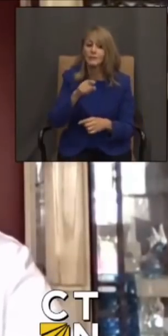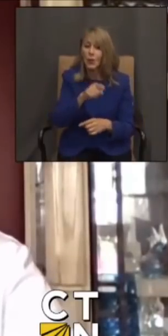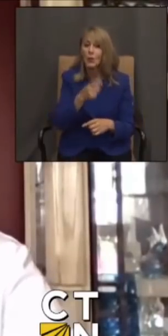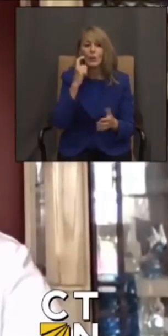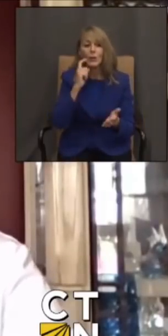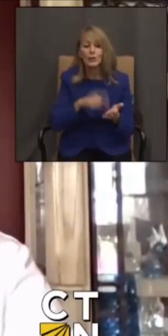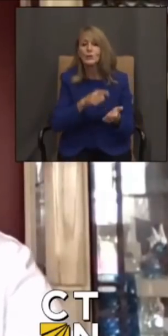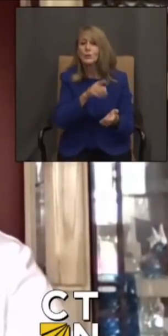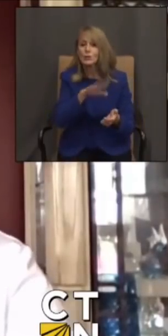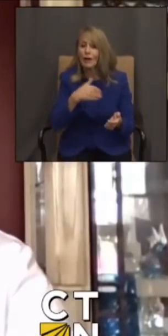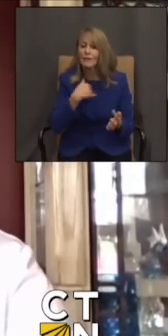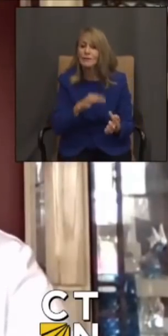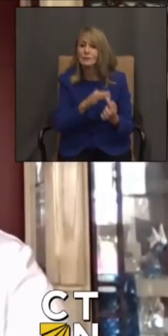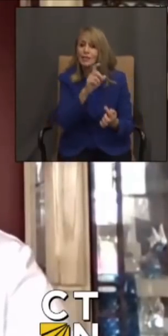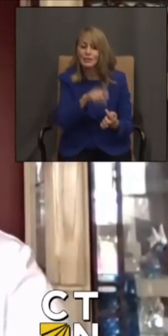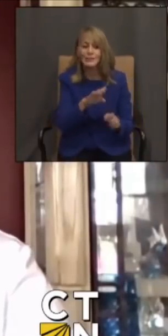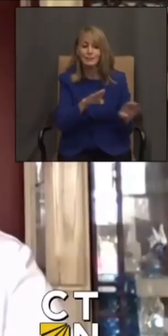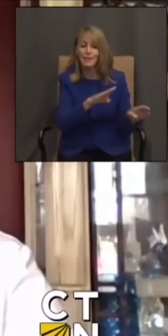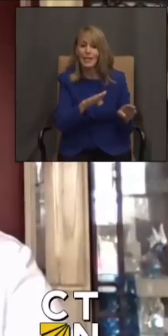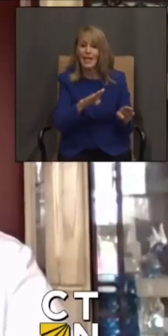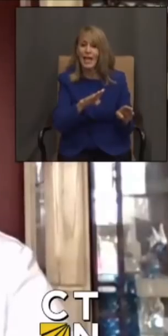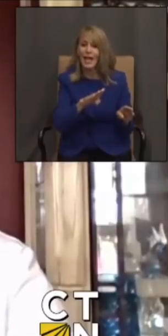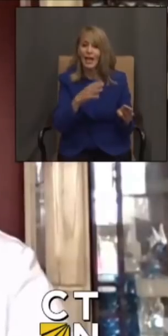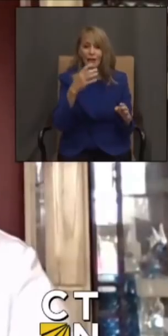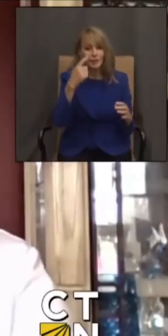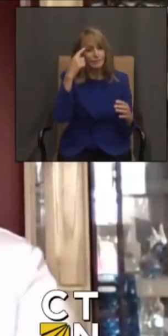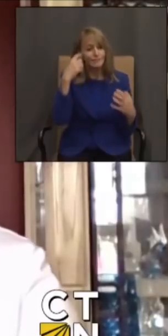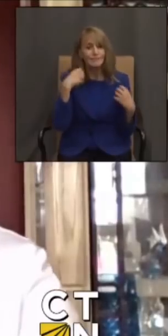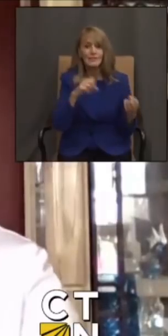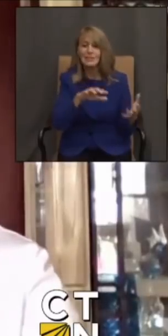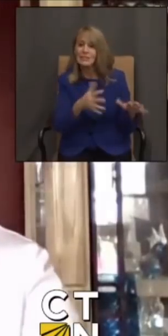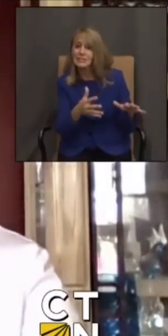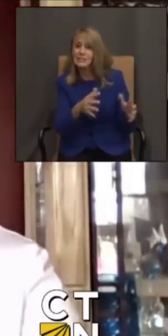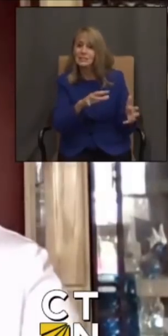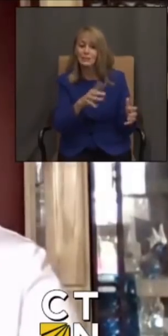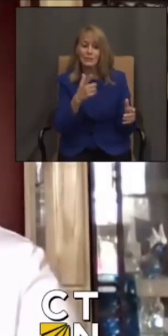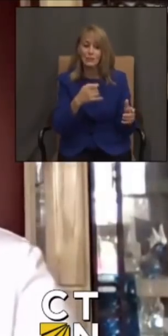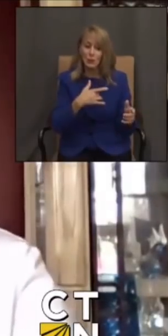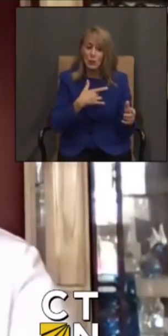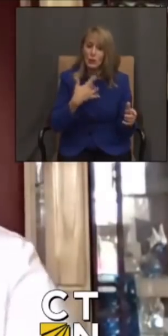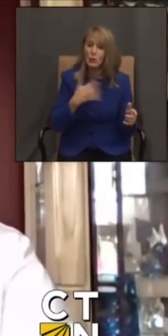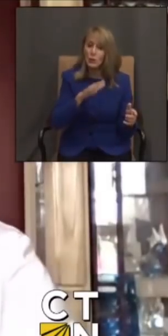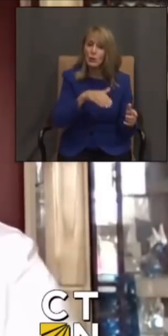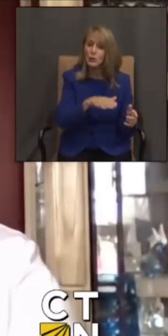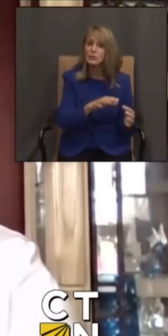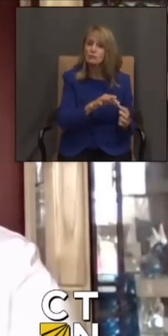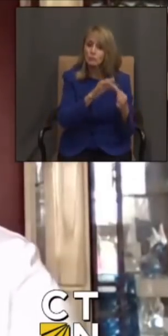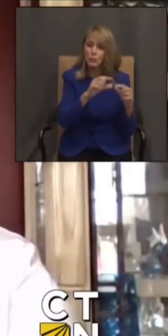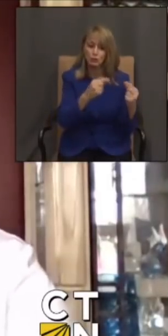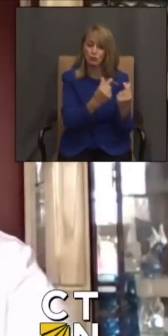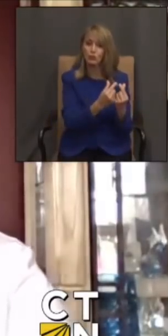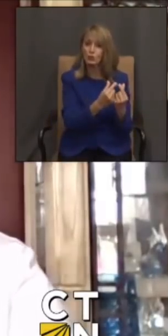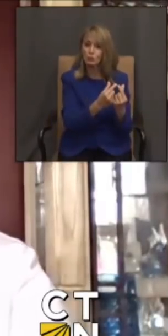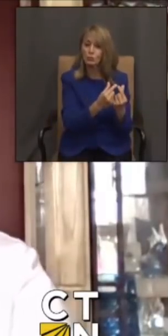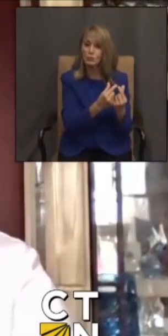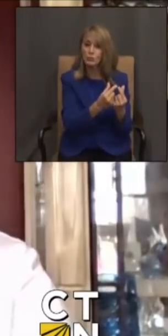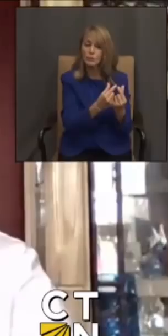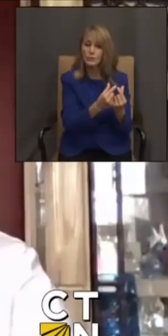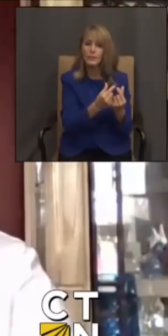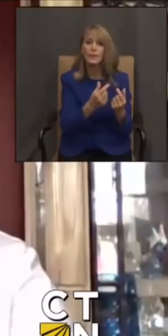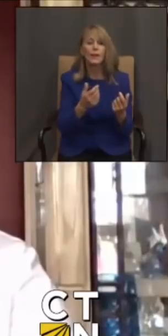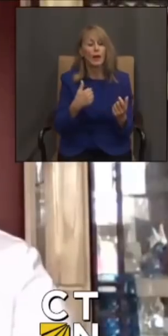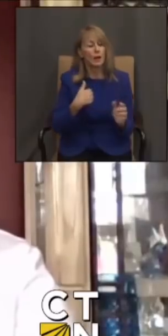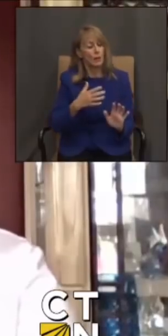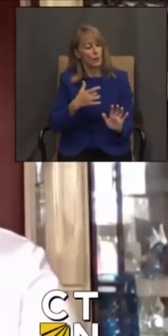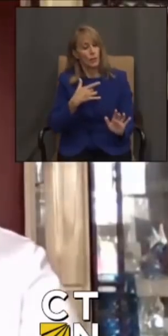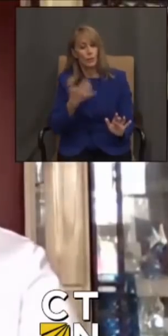increase in behavioral health or concerns about the mental health needs of special populations. So, I'm so